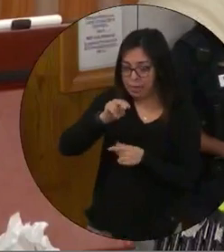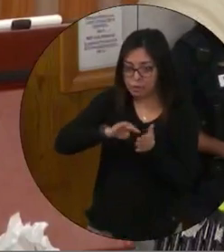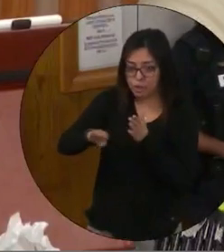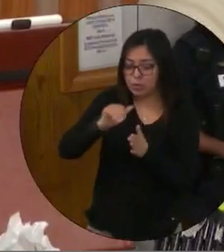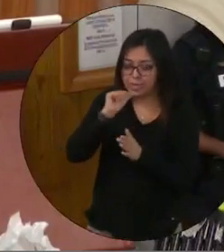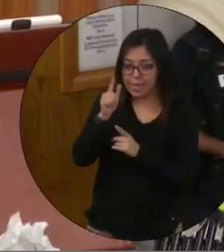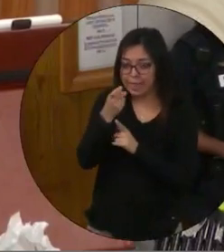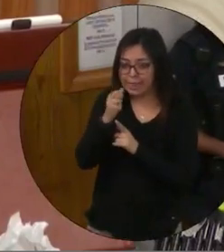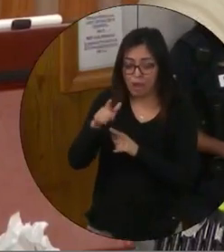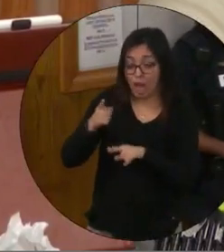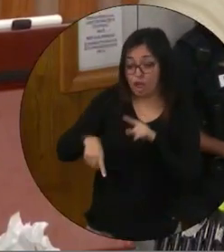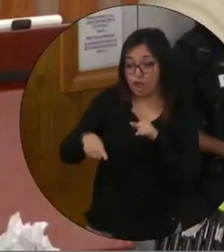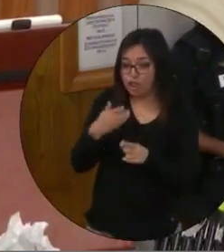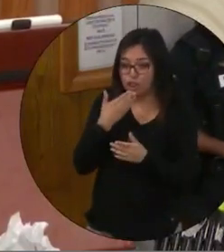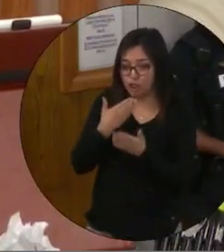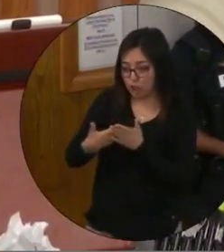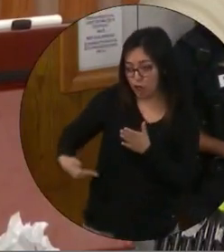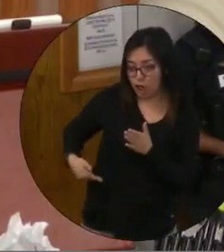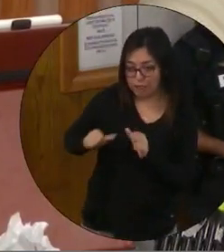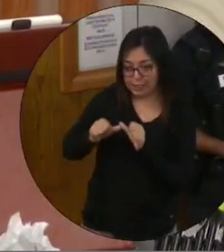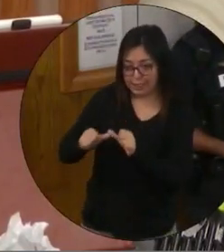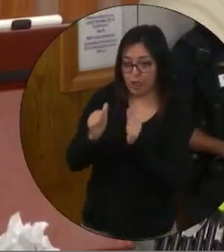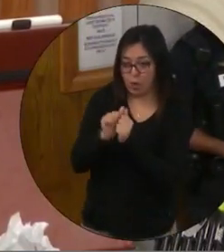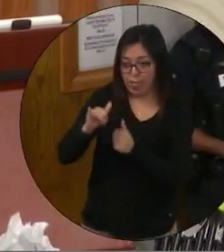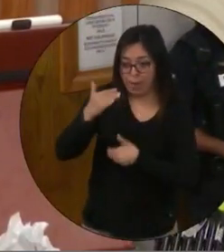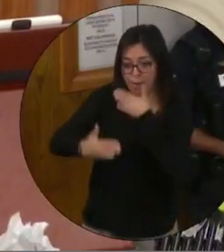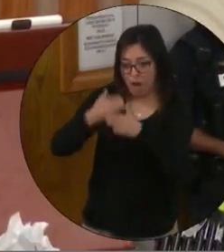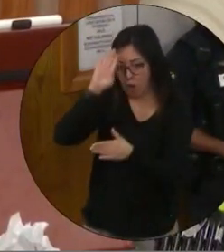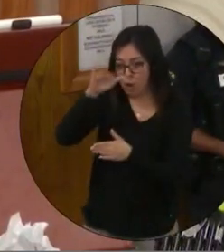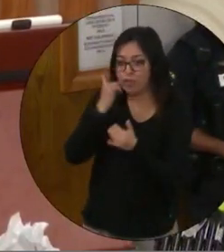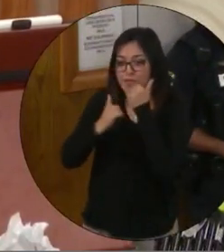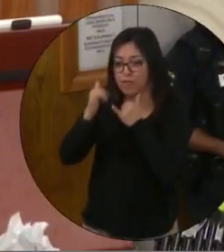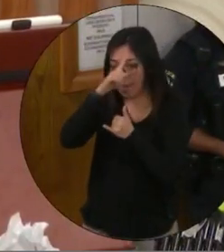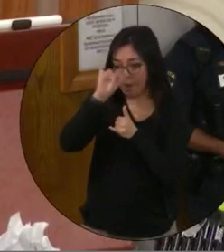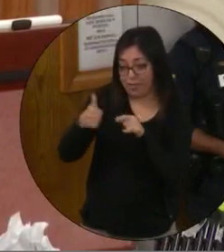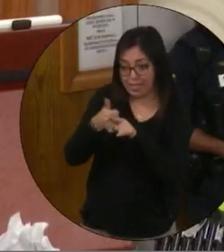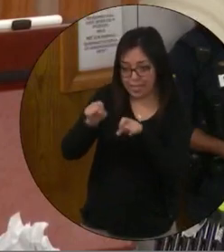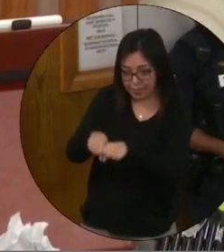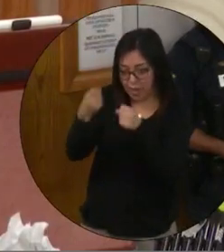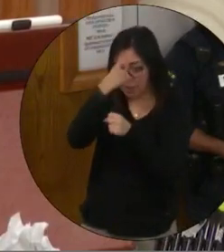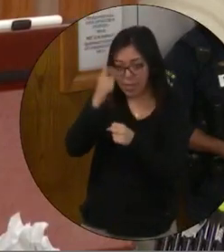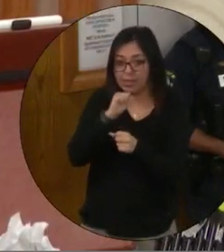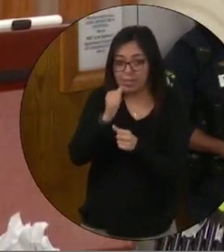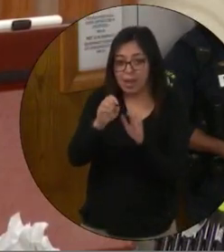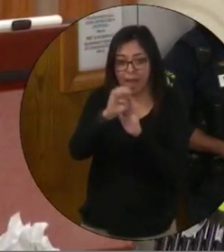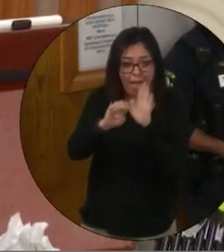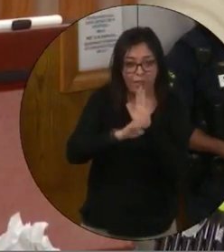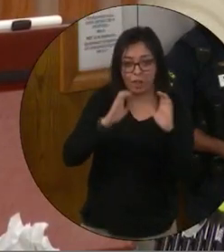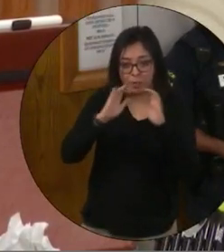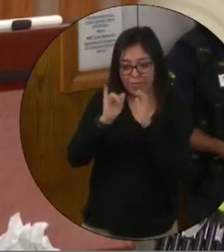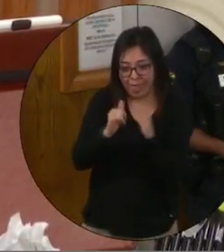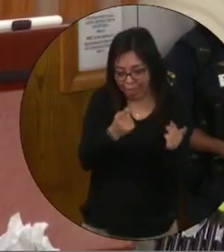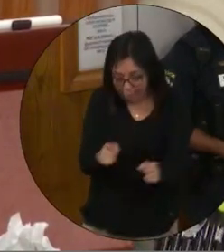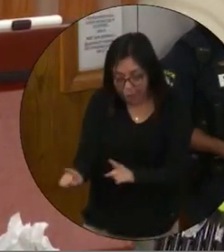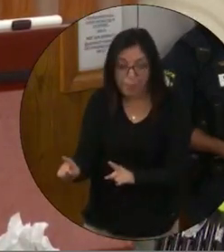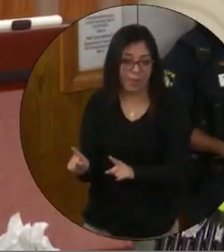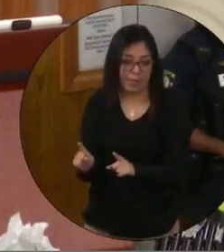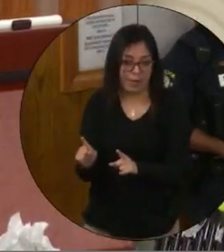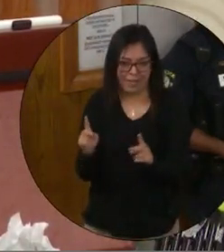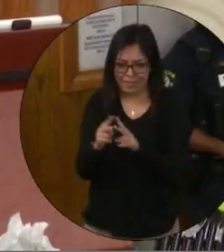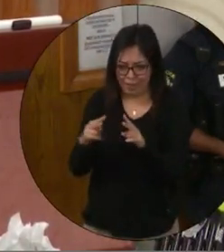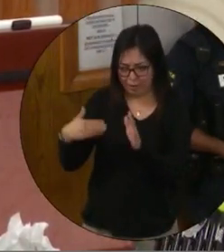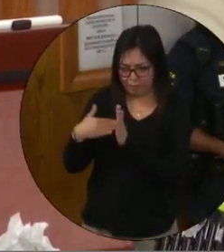conscience continue with a process that I knew was flawed because of these violations, because of these unethical communications that happen